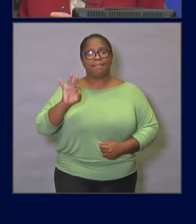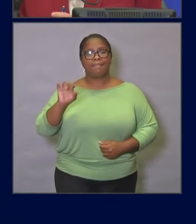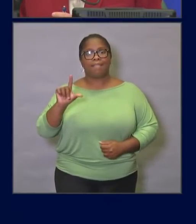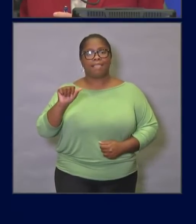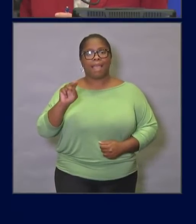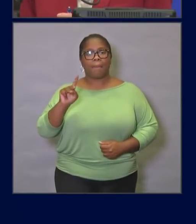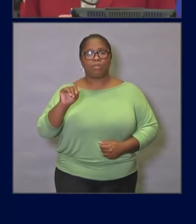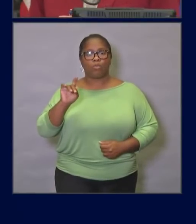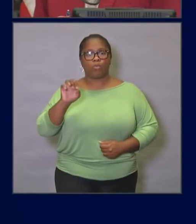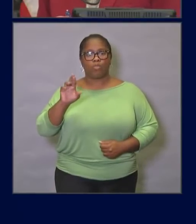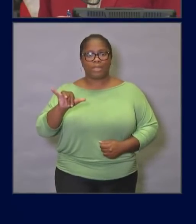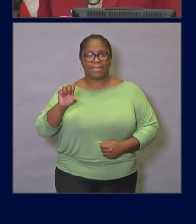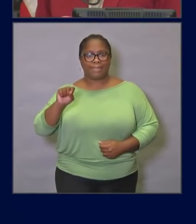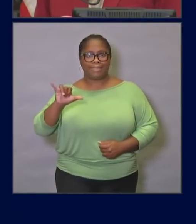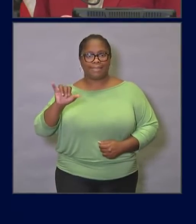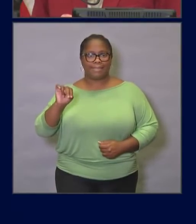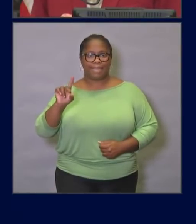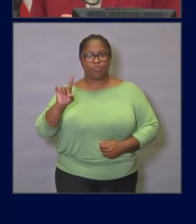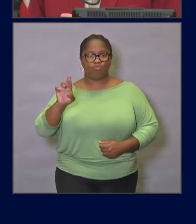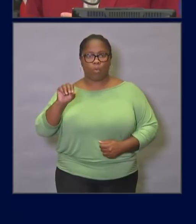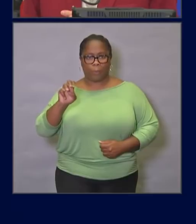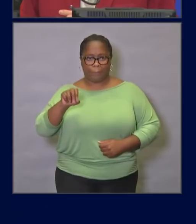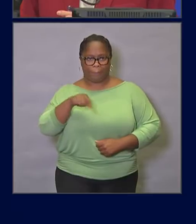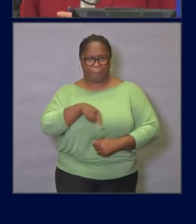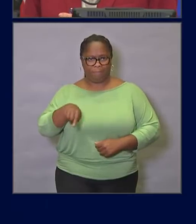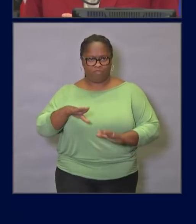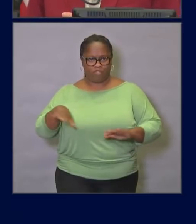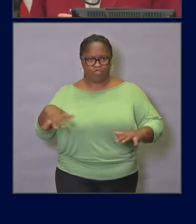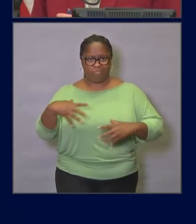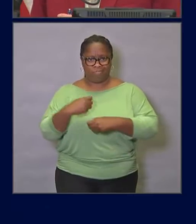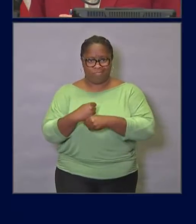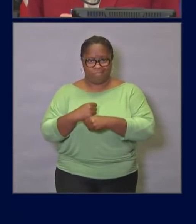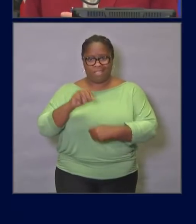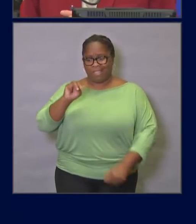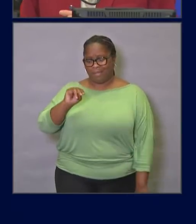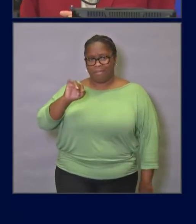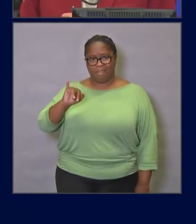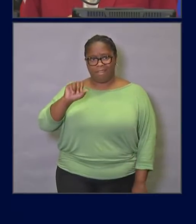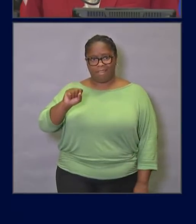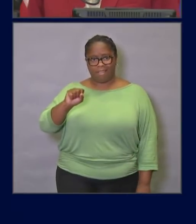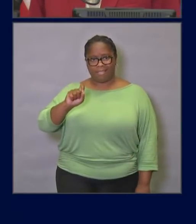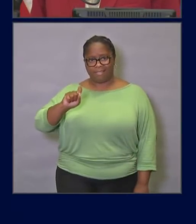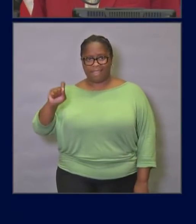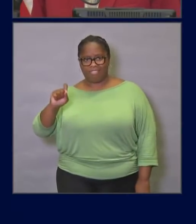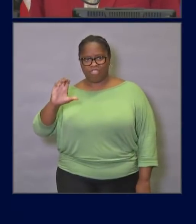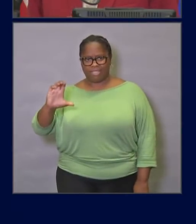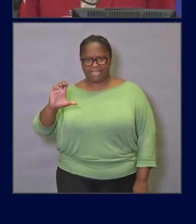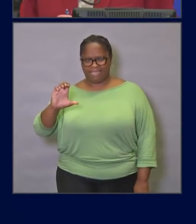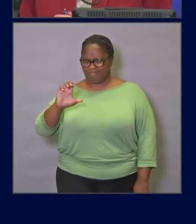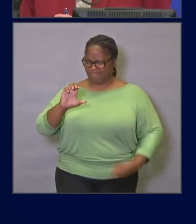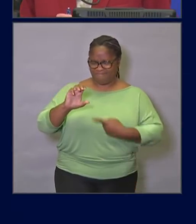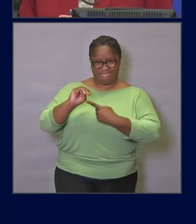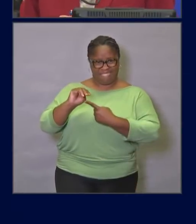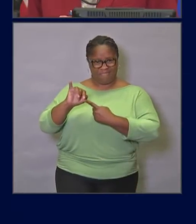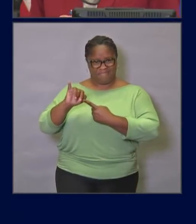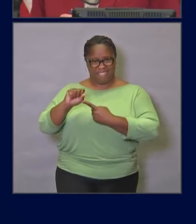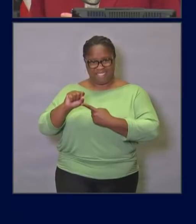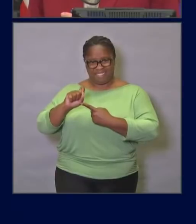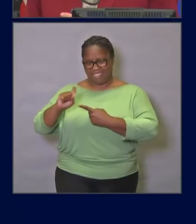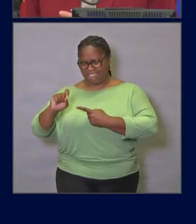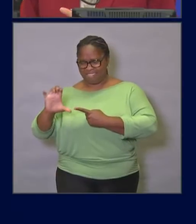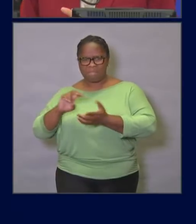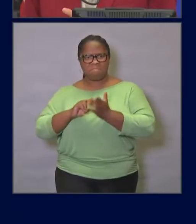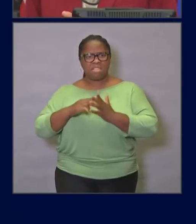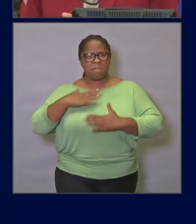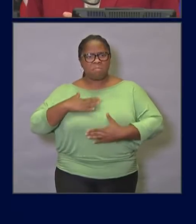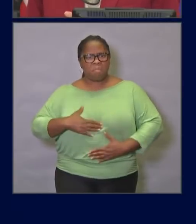or MIS-C. As you may know, MIS-C is a condition where different body parts can become